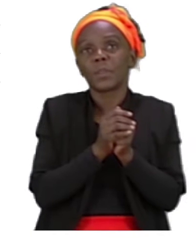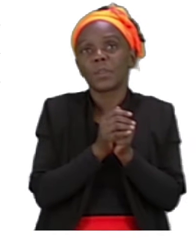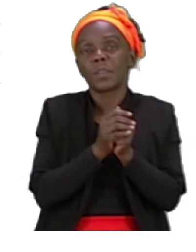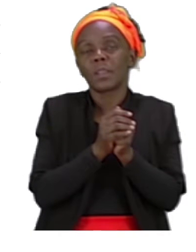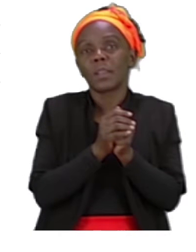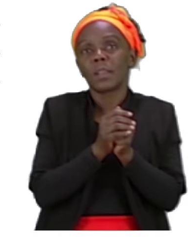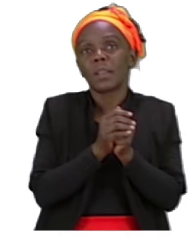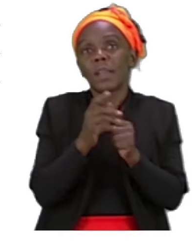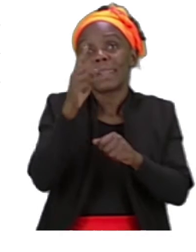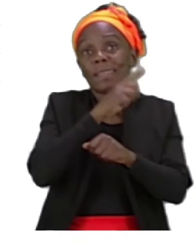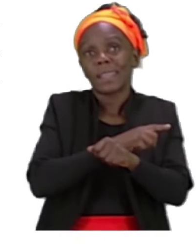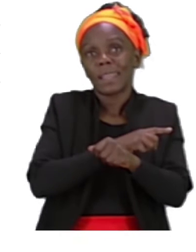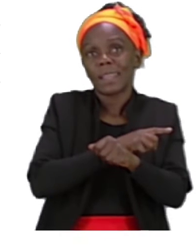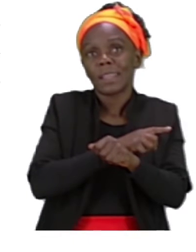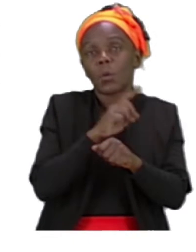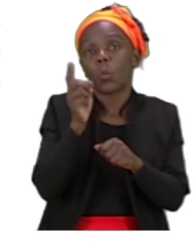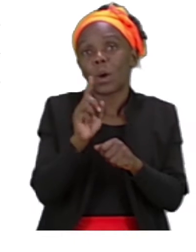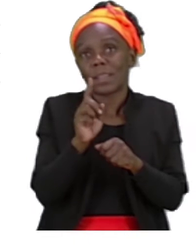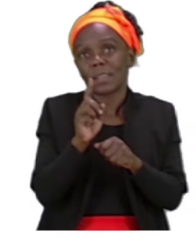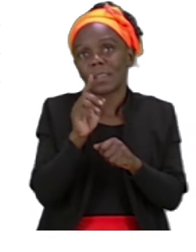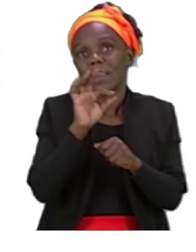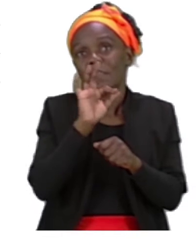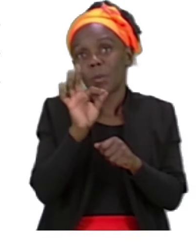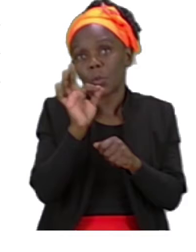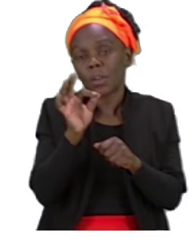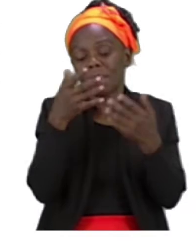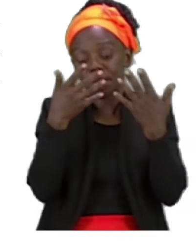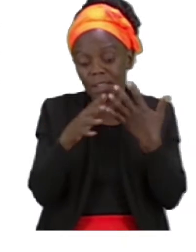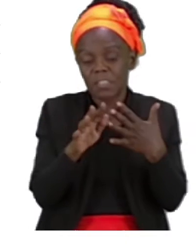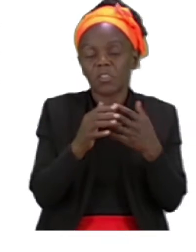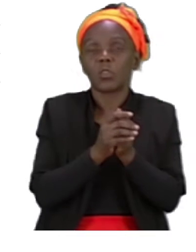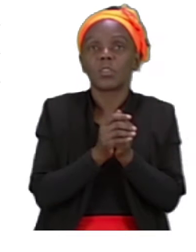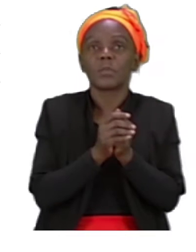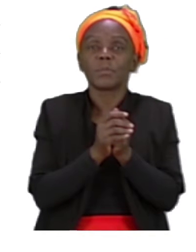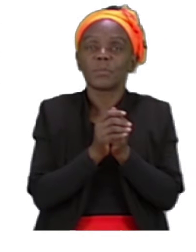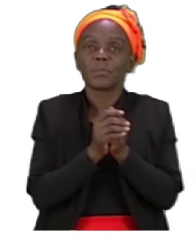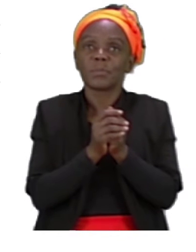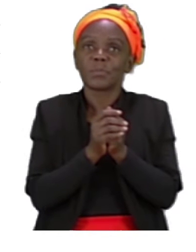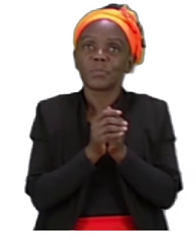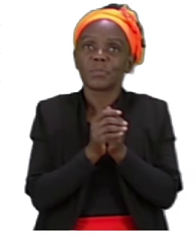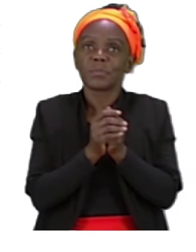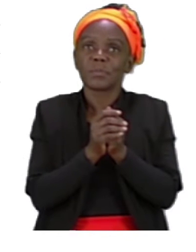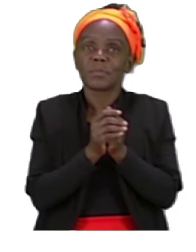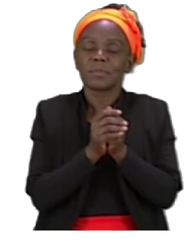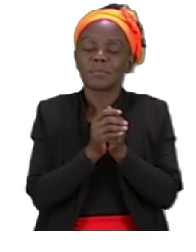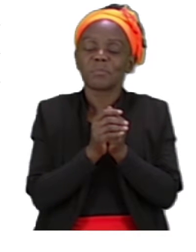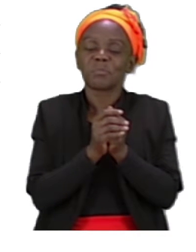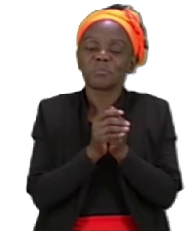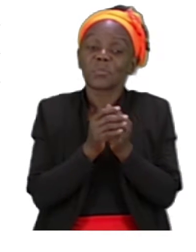February finish on? Now I know you might be thinking, but Teacher Mutsa, we can't see the month